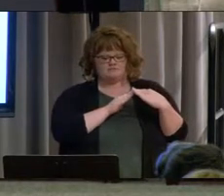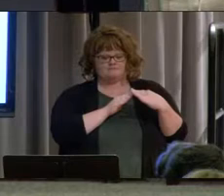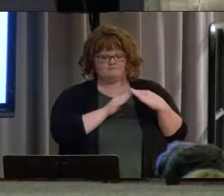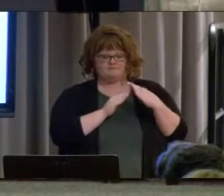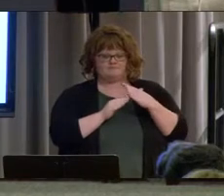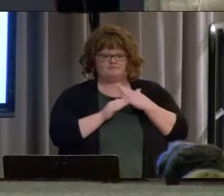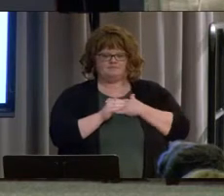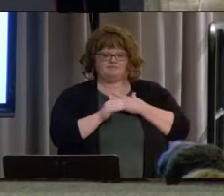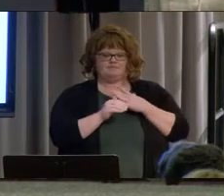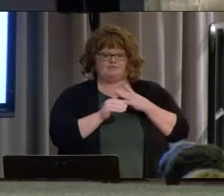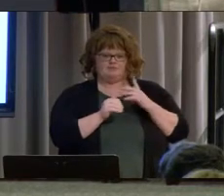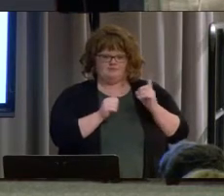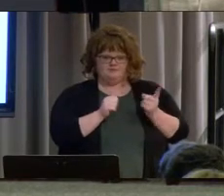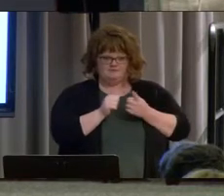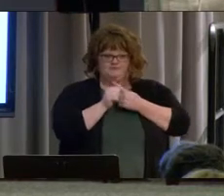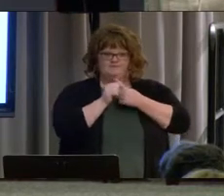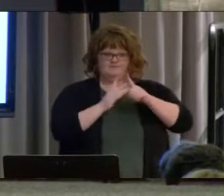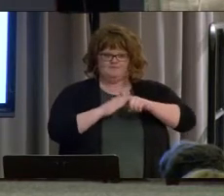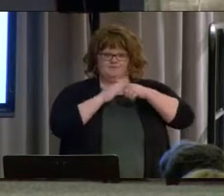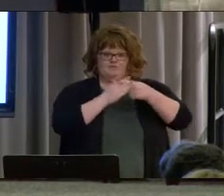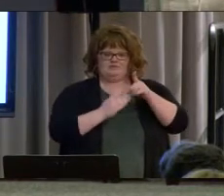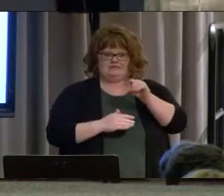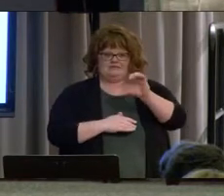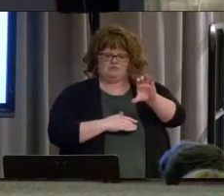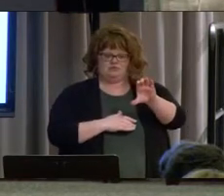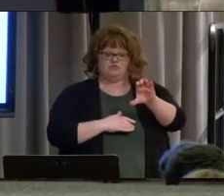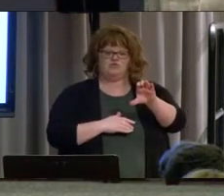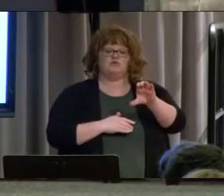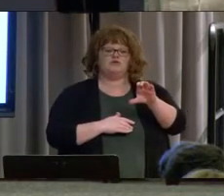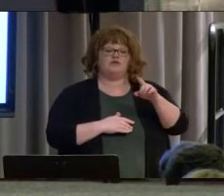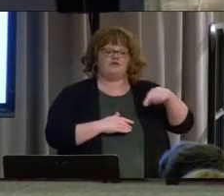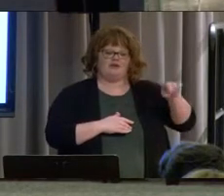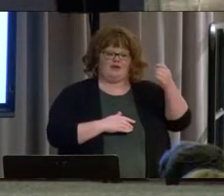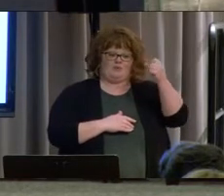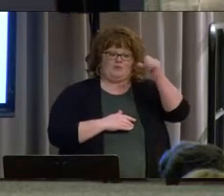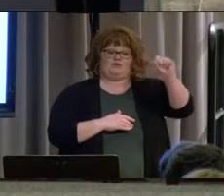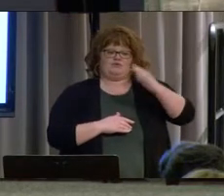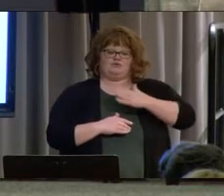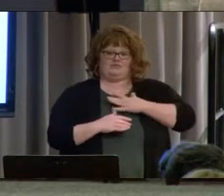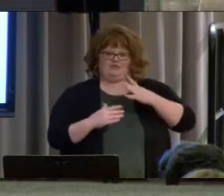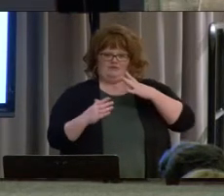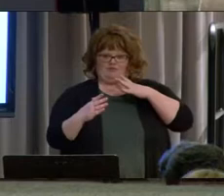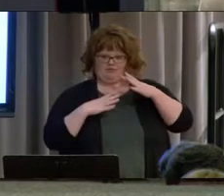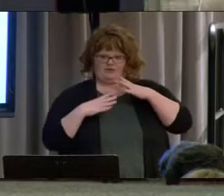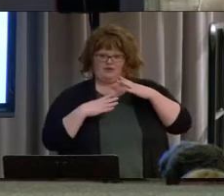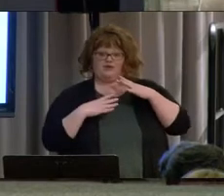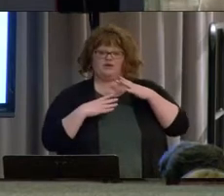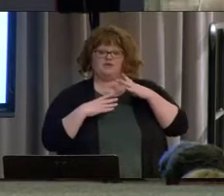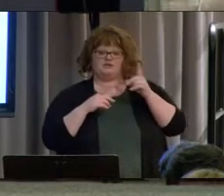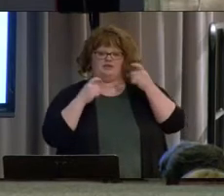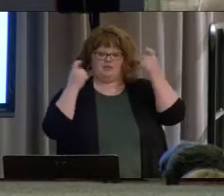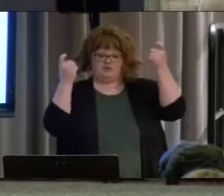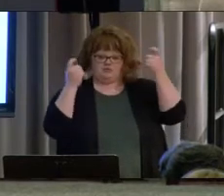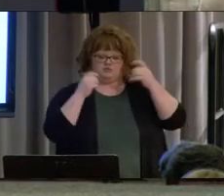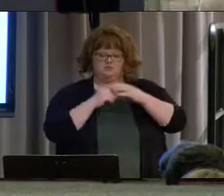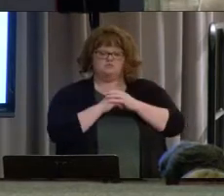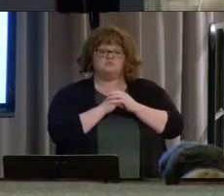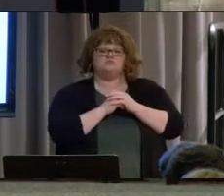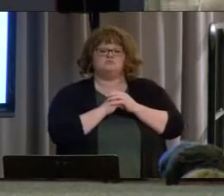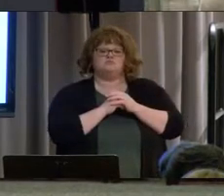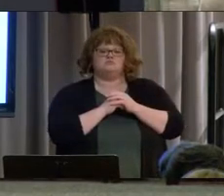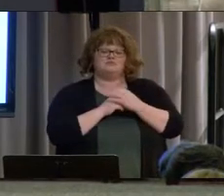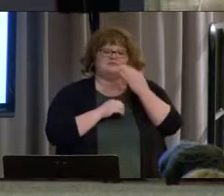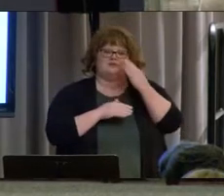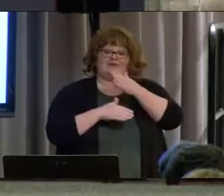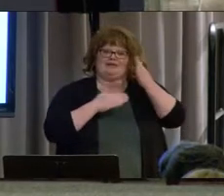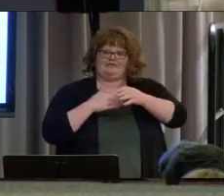commencement in December. They protested my holiday celebration, end of